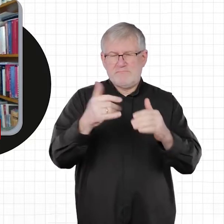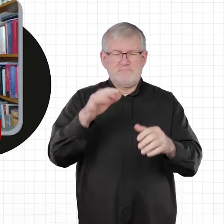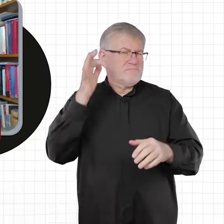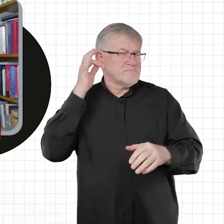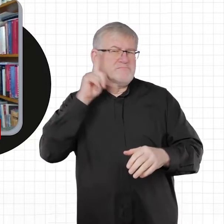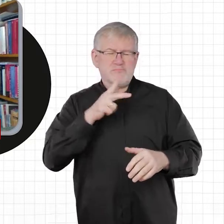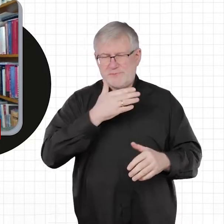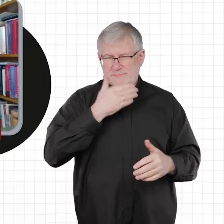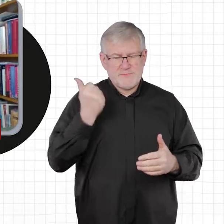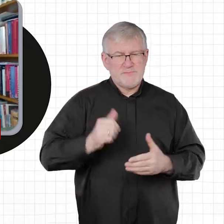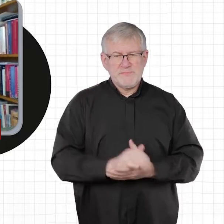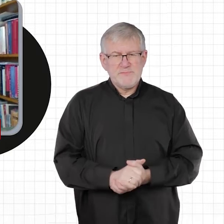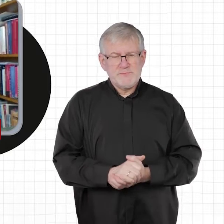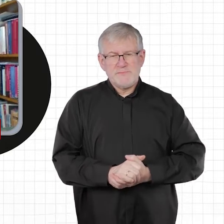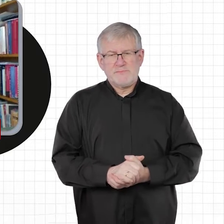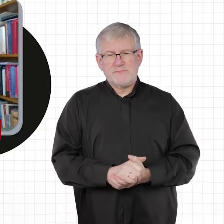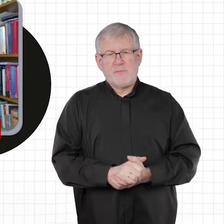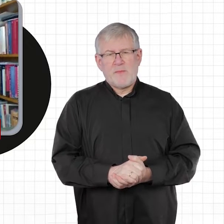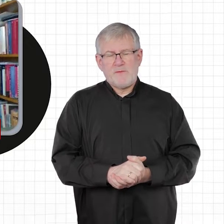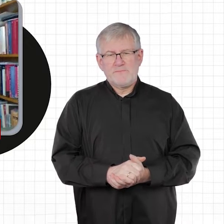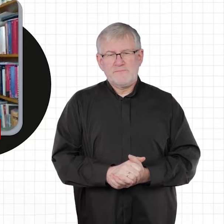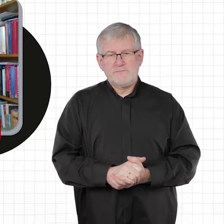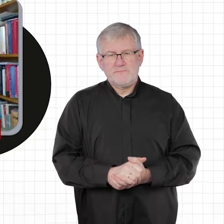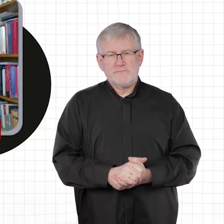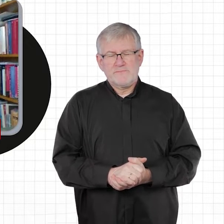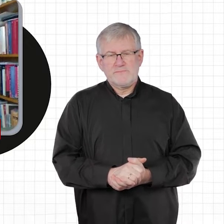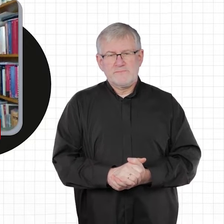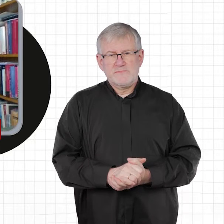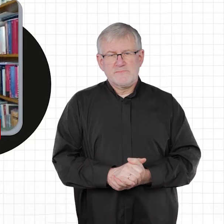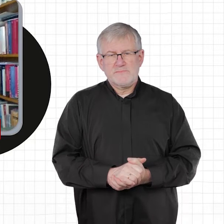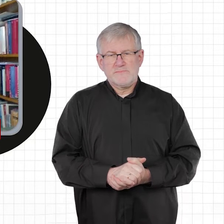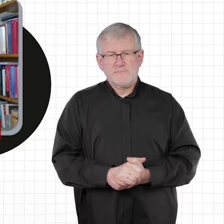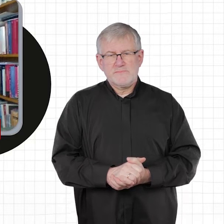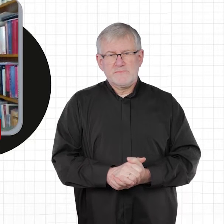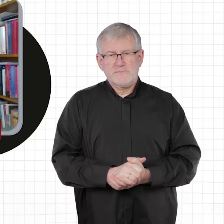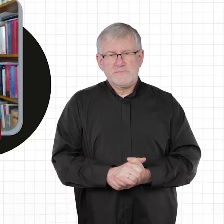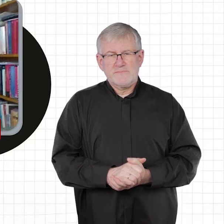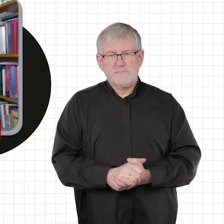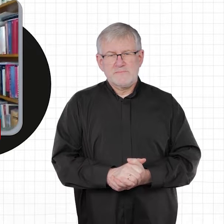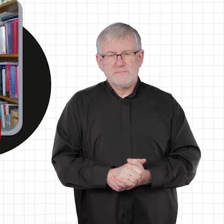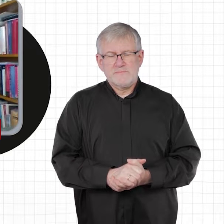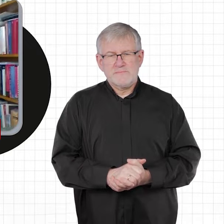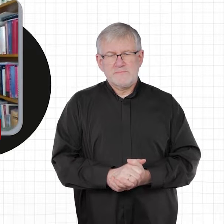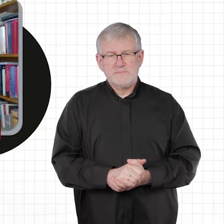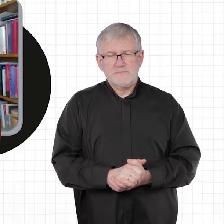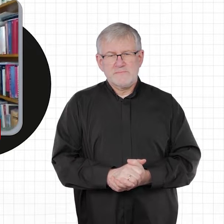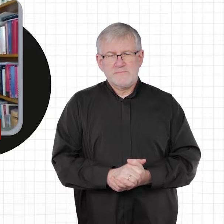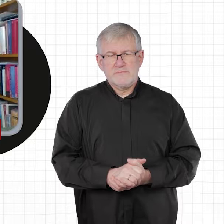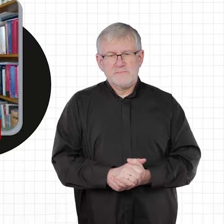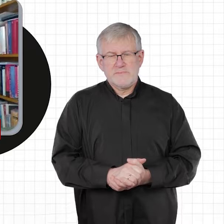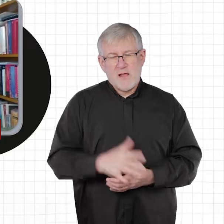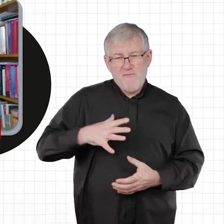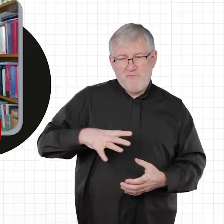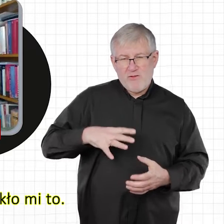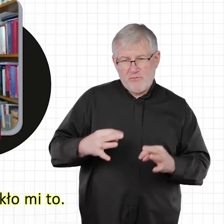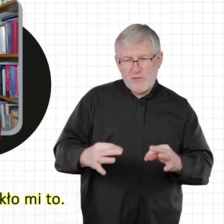EEA grant. I'm sorry. Yes, thank you very much. Thank you very much. I have it in here somewhere